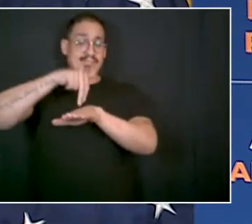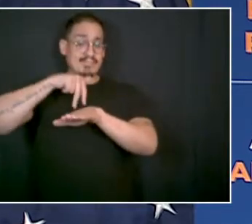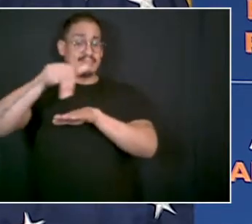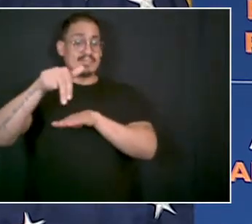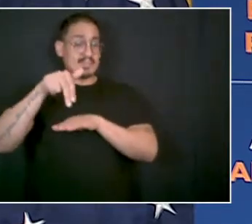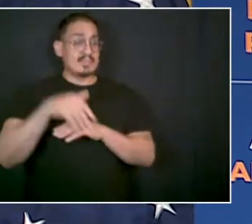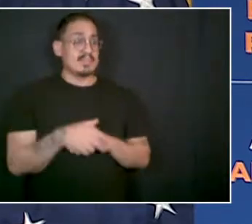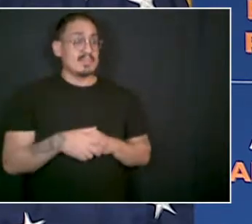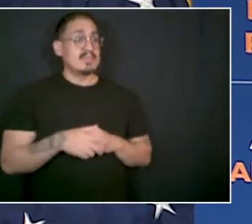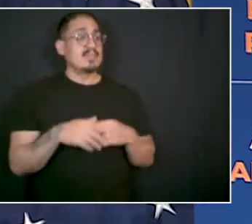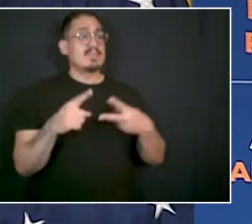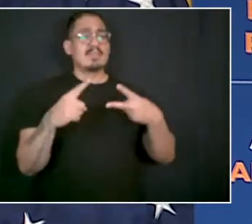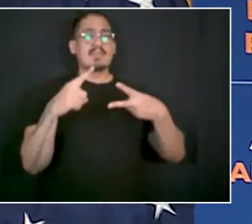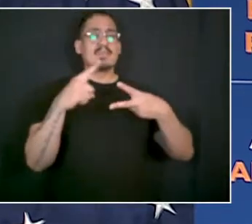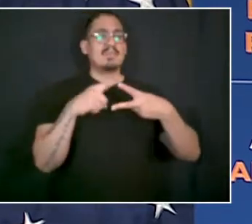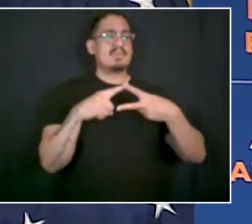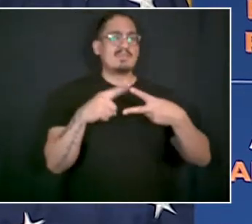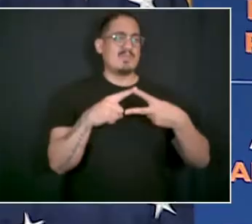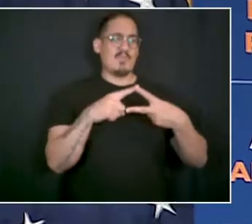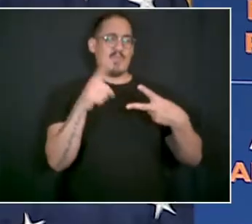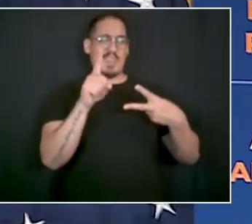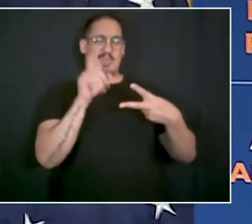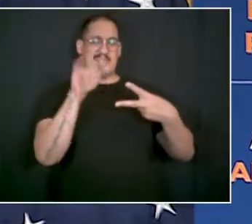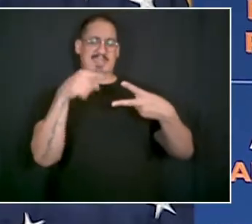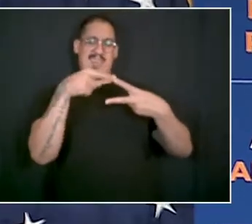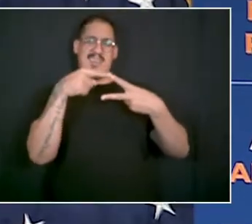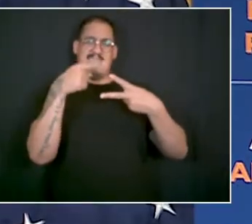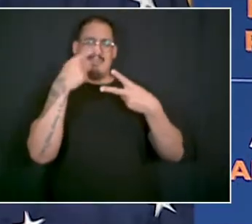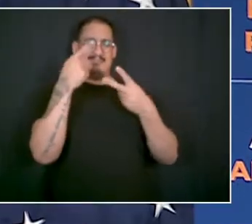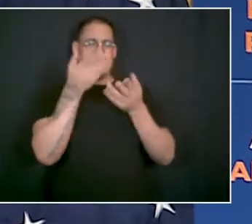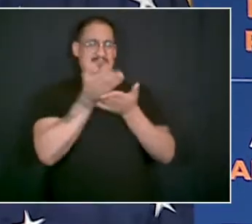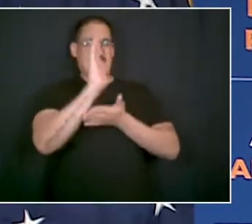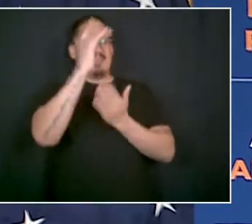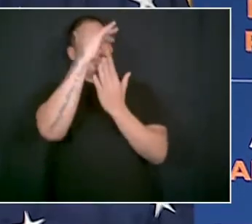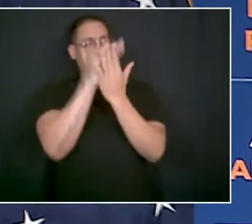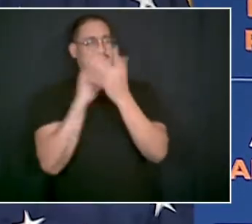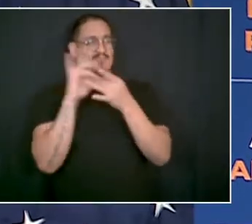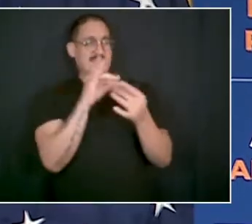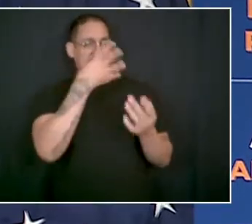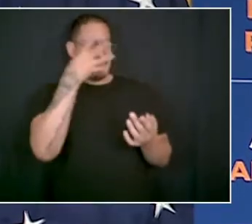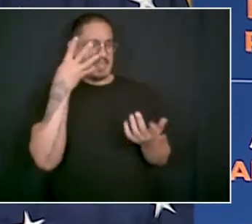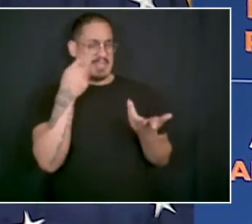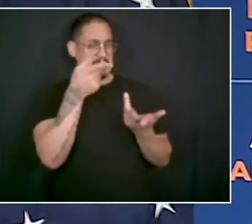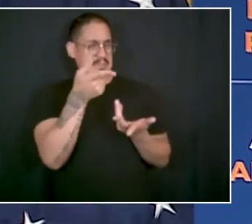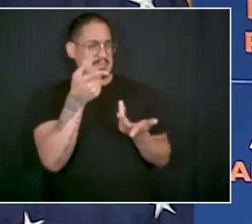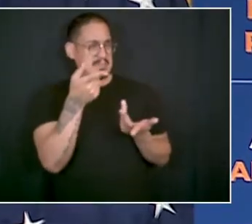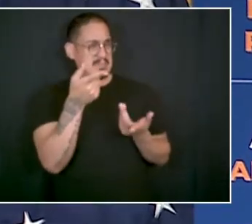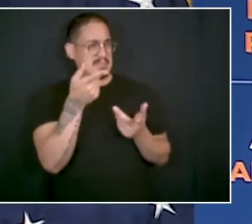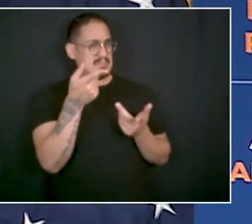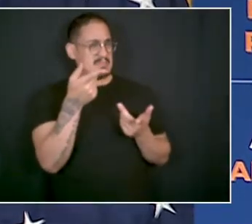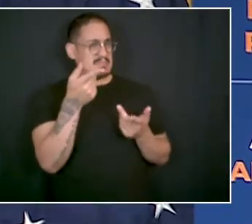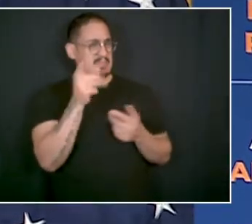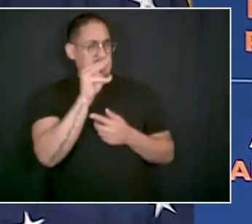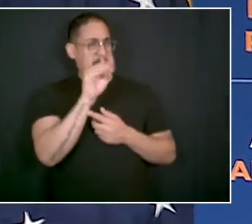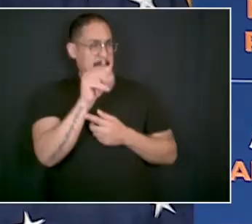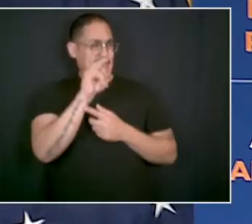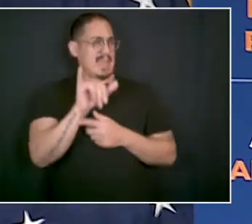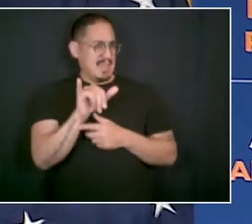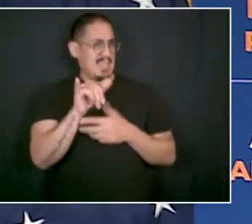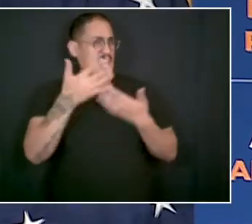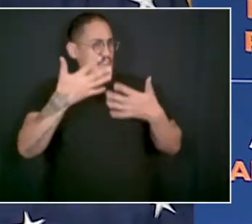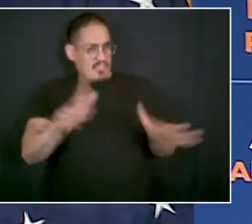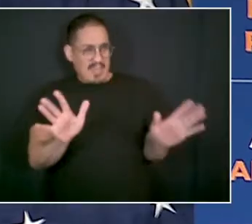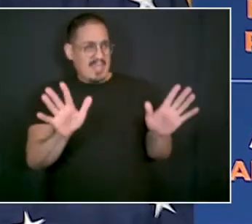Rights. Manny has made that clear. We looked over the items. We released it. We get ready to put it on